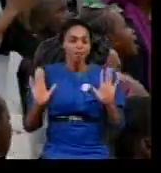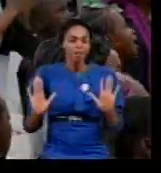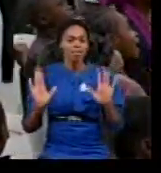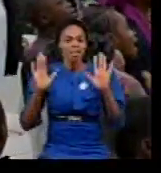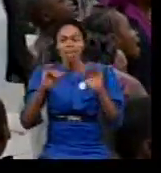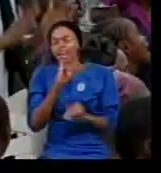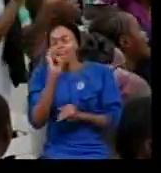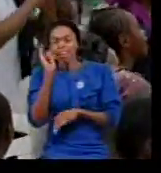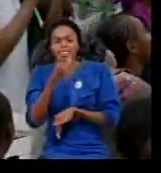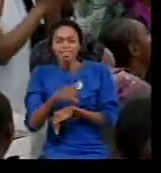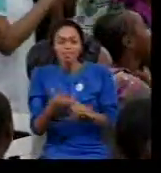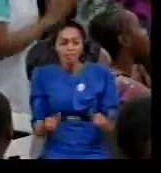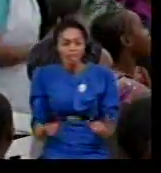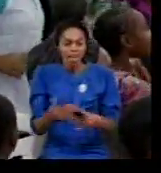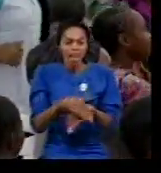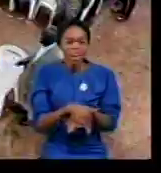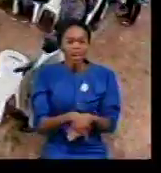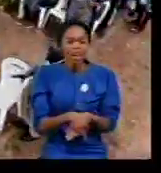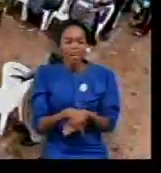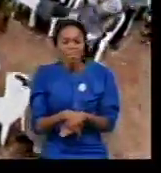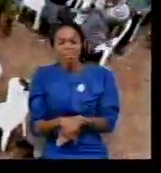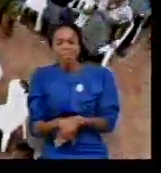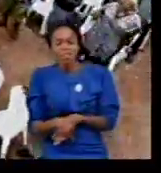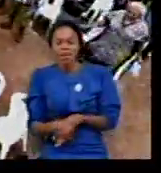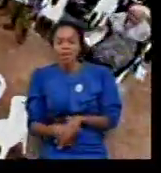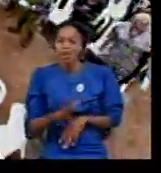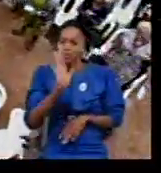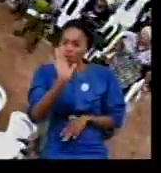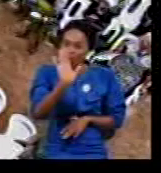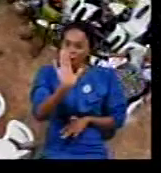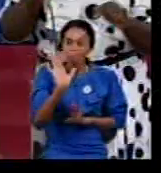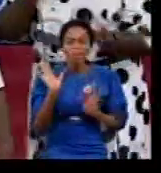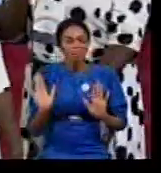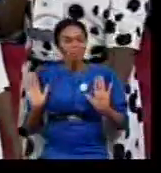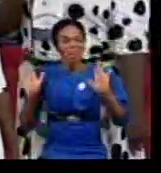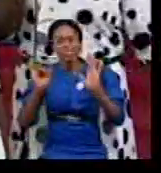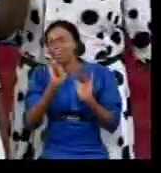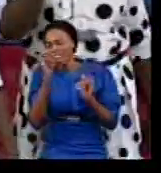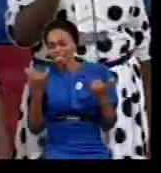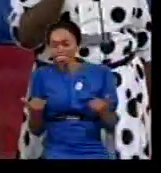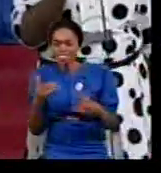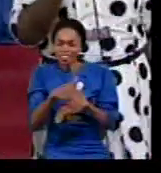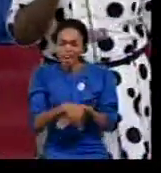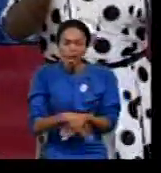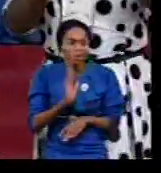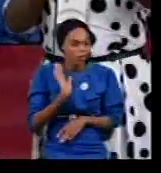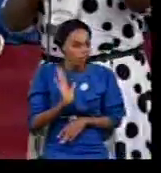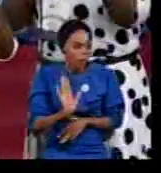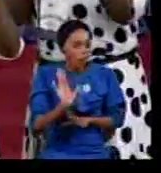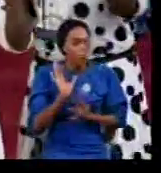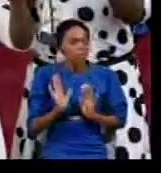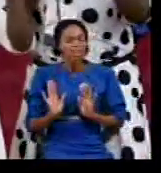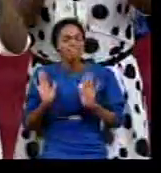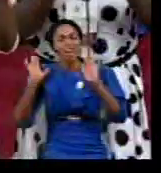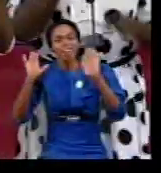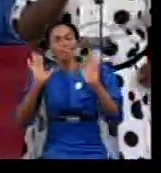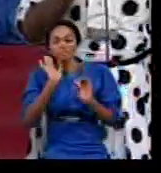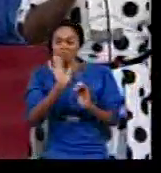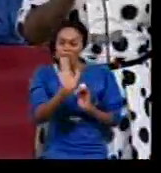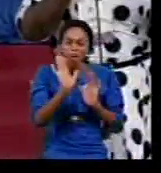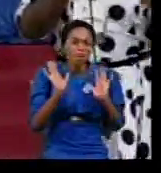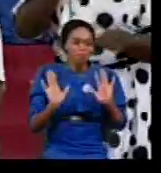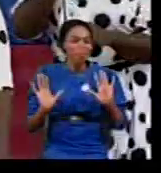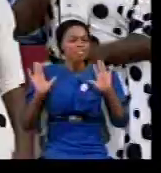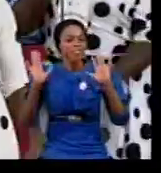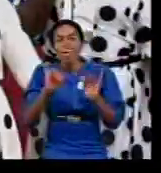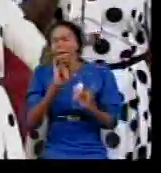bend before you in Jesus' name. And all that despise thee shall bow themselves down at the soles